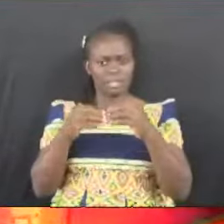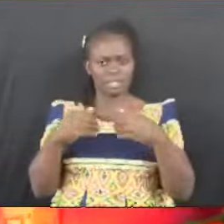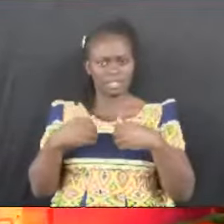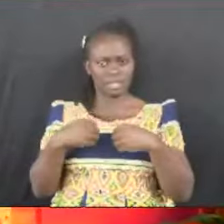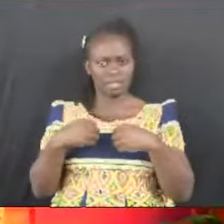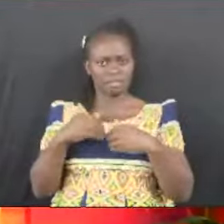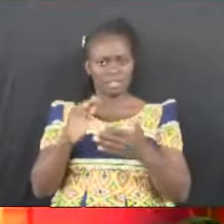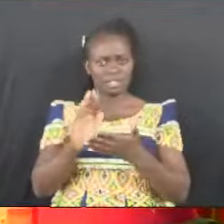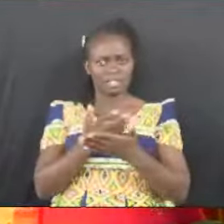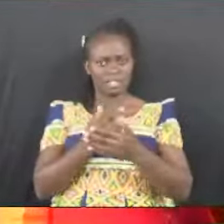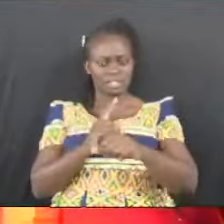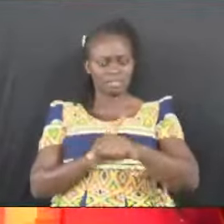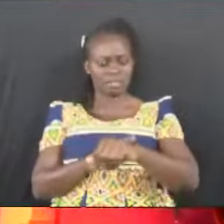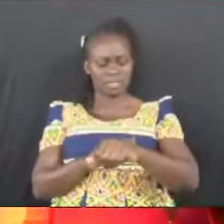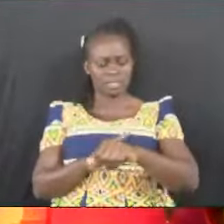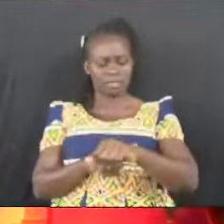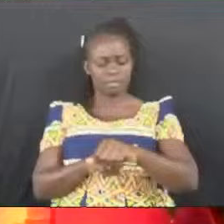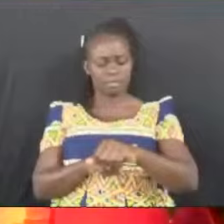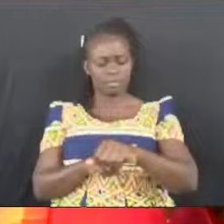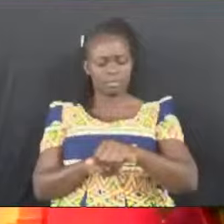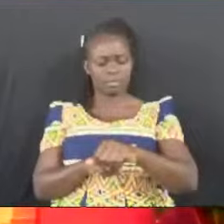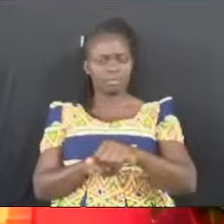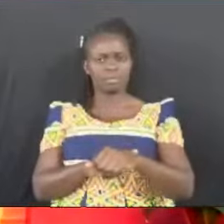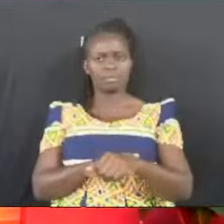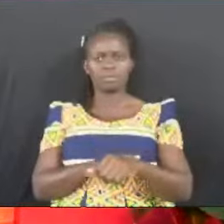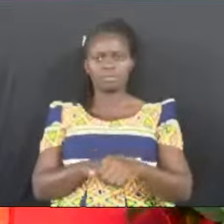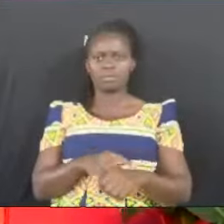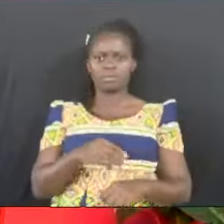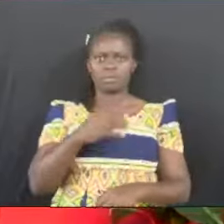sometimes Catholics will ask me,